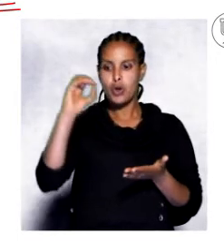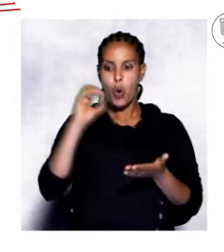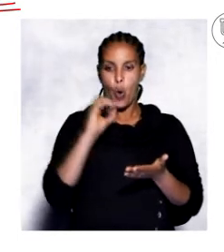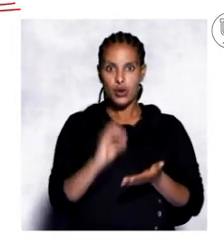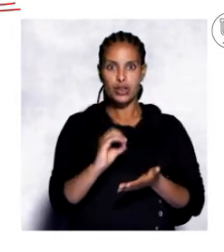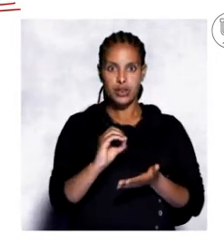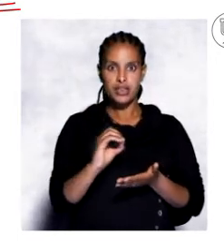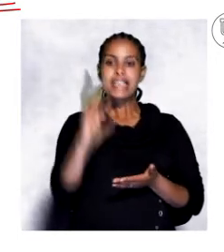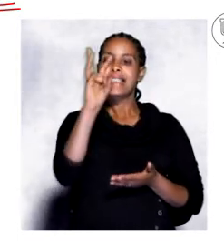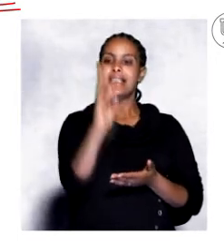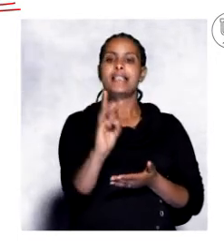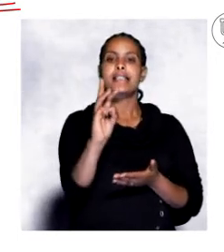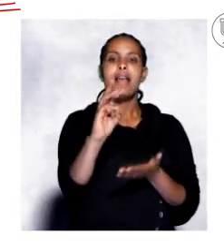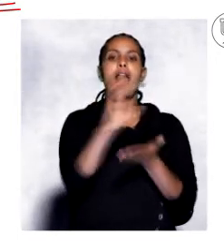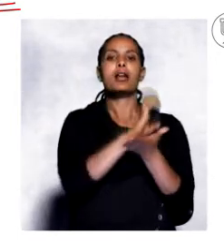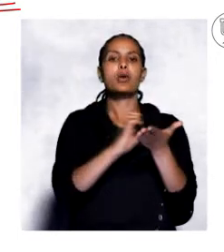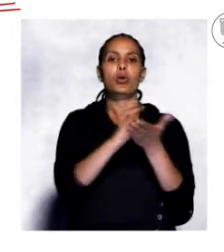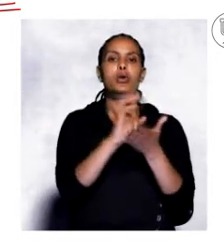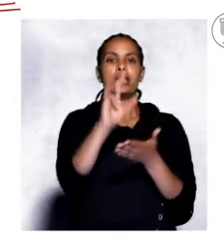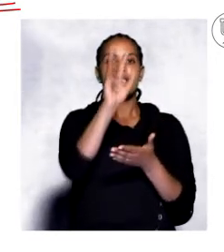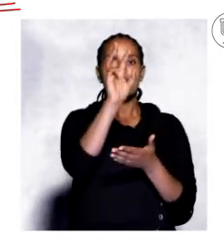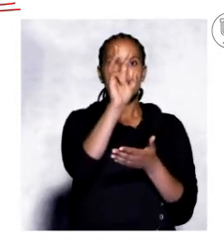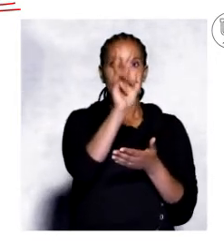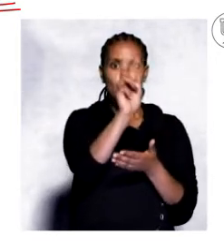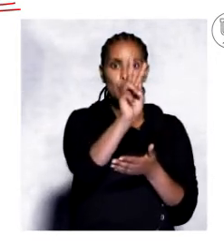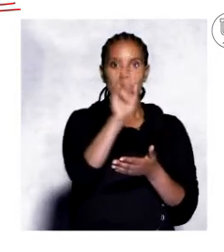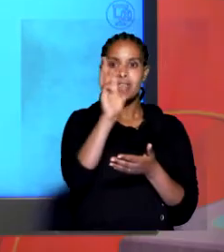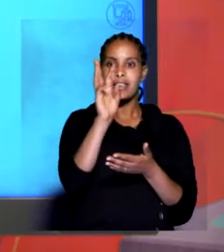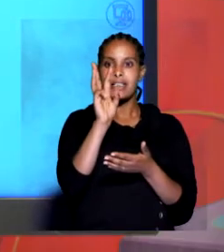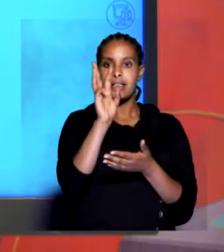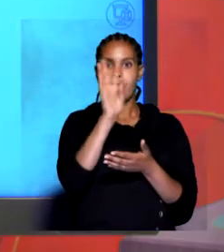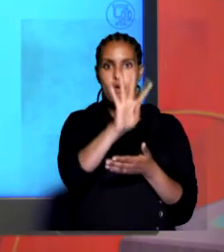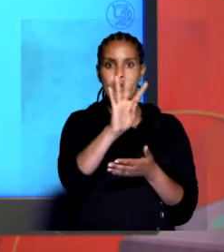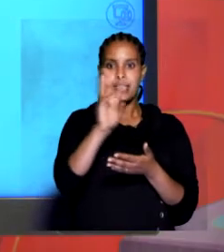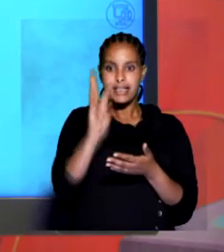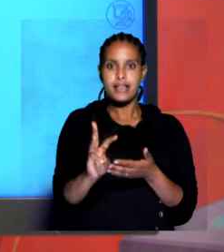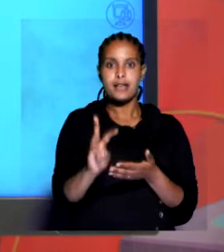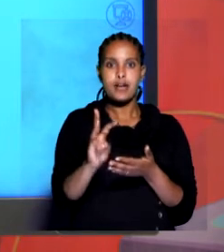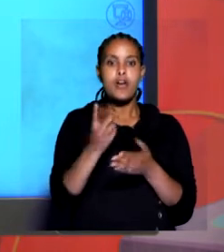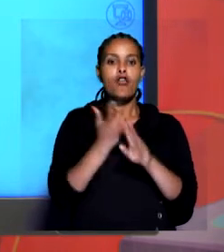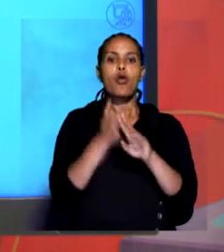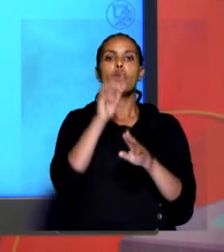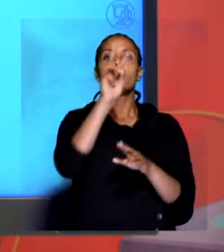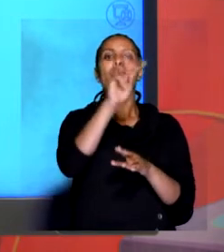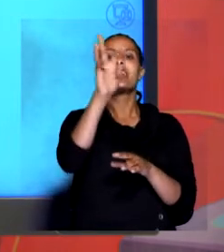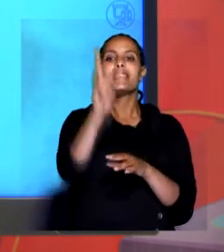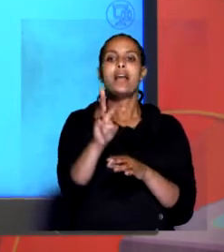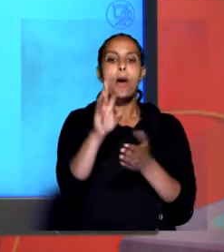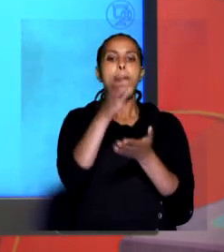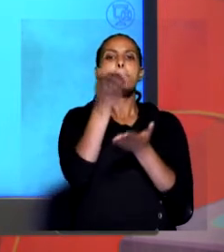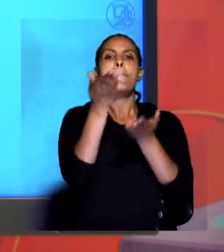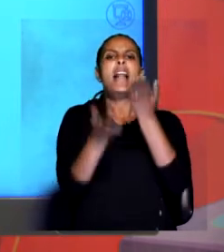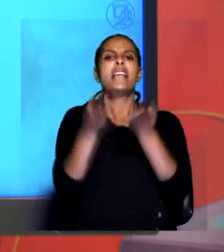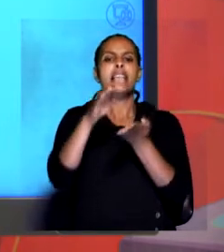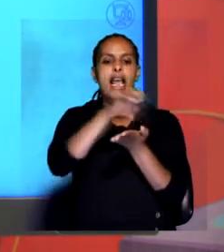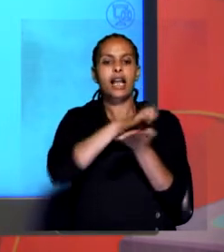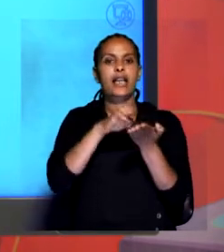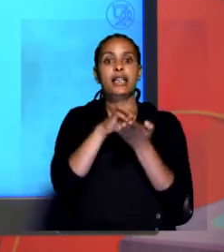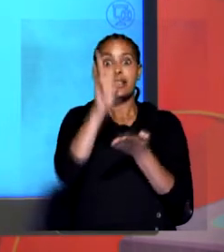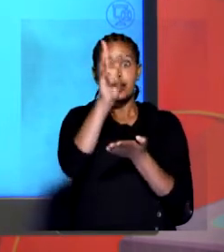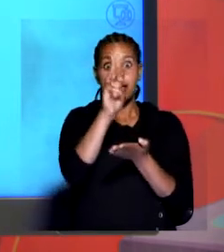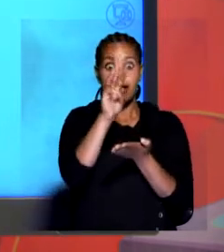6 electrons. Tium, 4, 6. From 26 valence electrons,